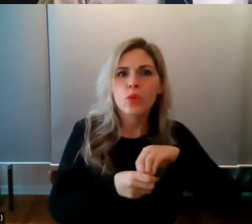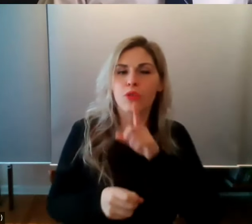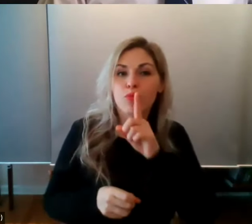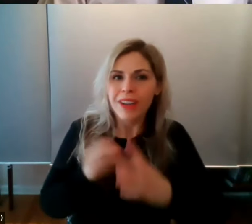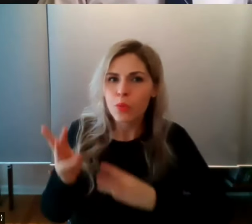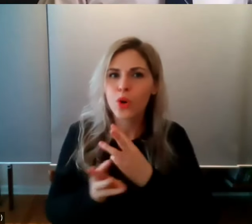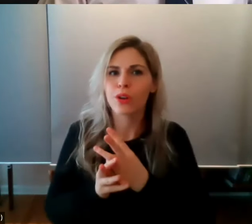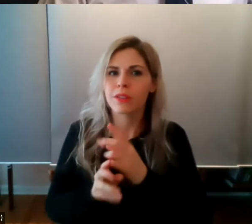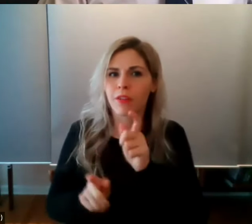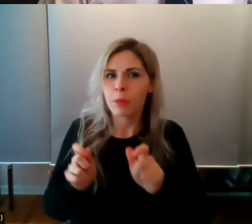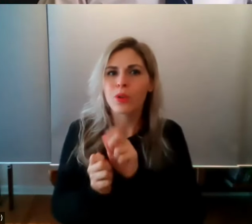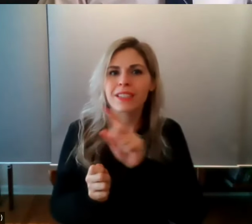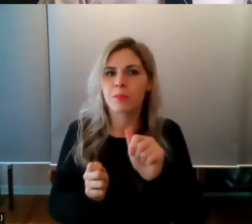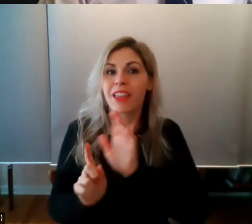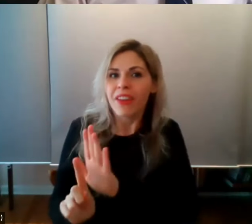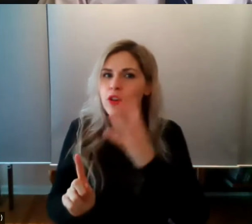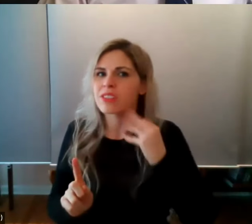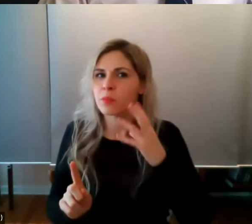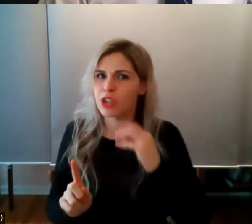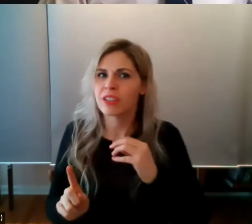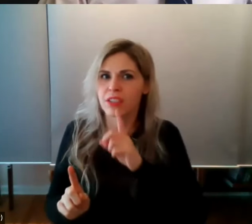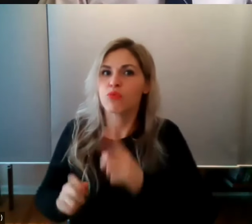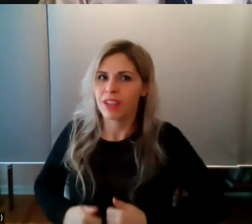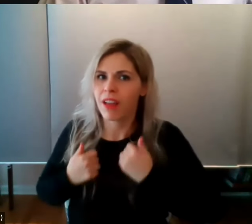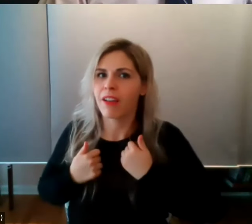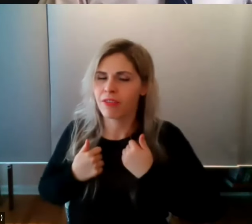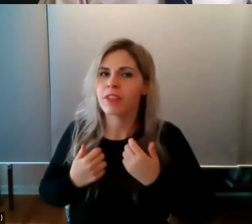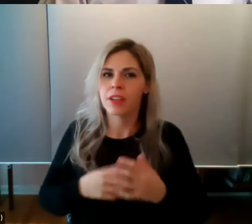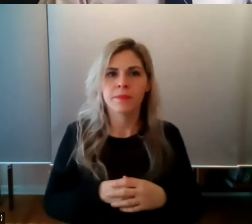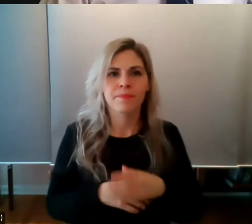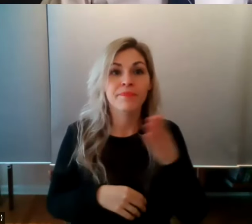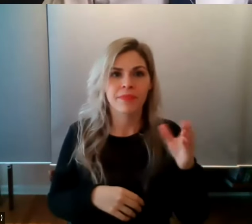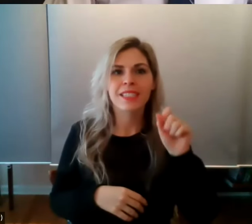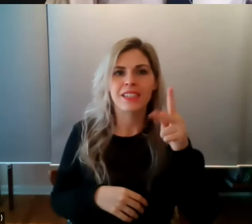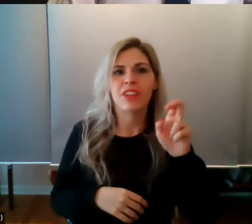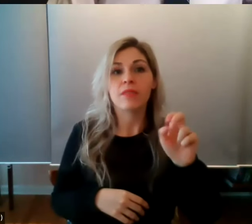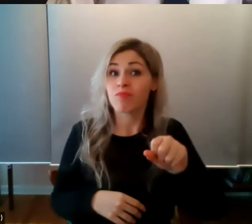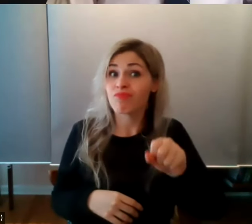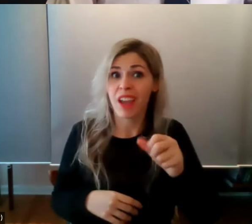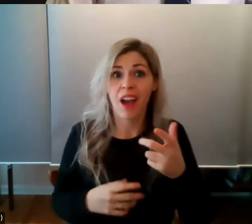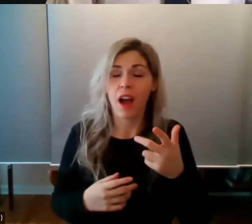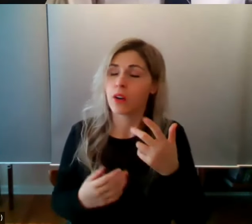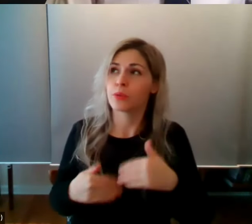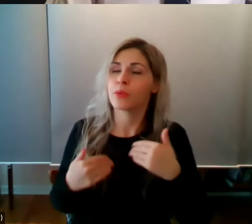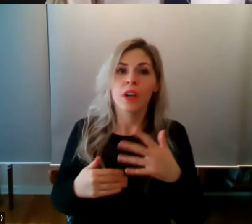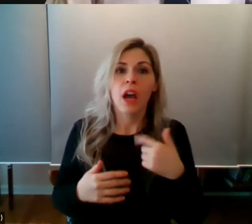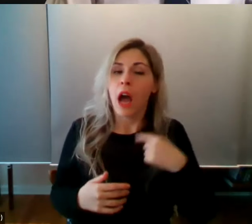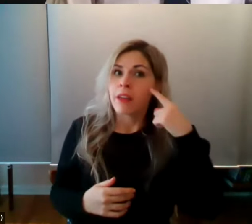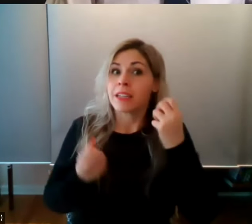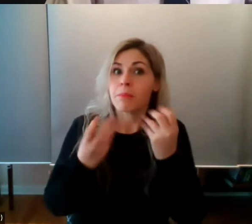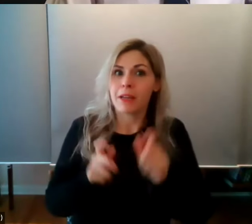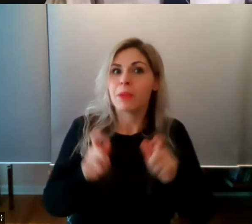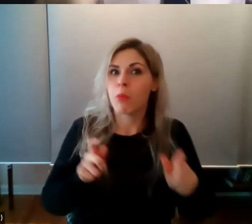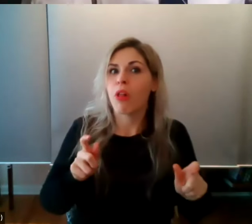at the granular level. Yeah, and just thinking about that, Tim, you know, I think many people would agree the